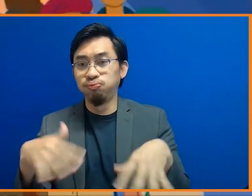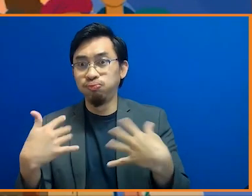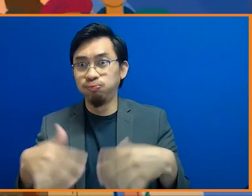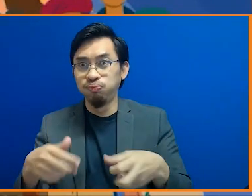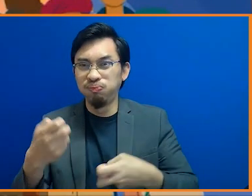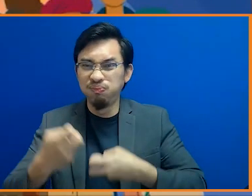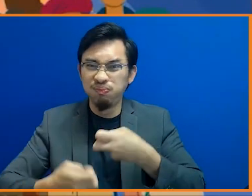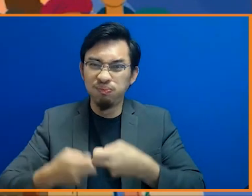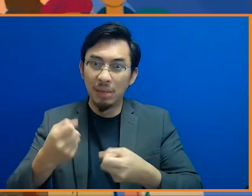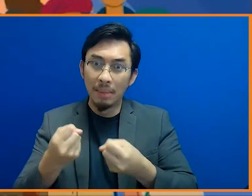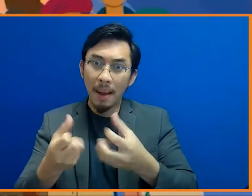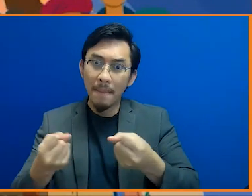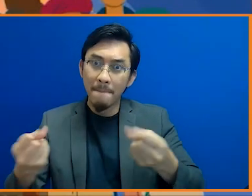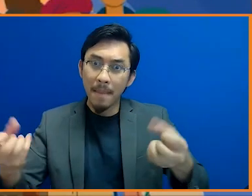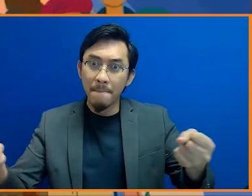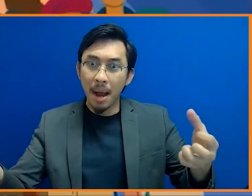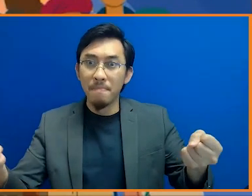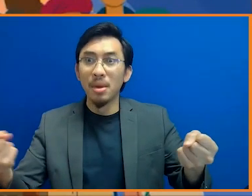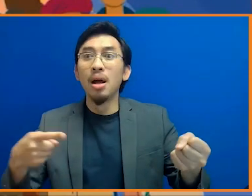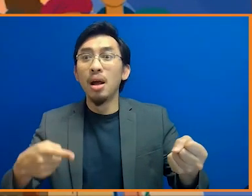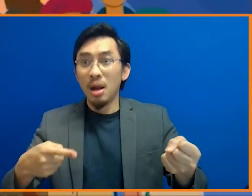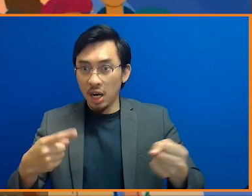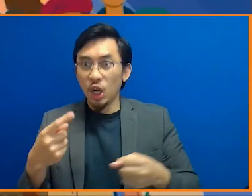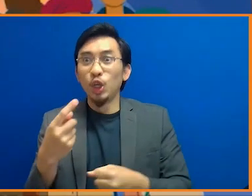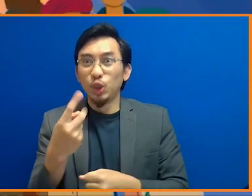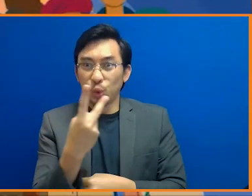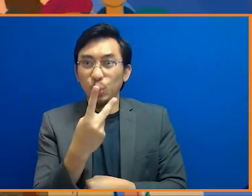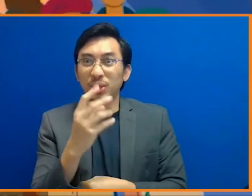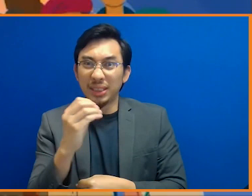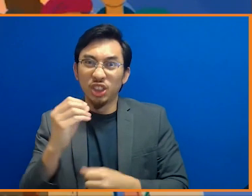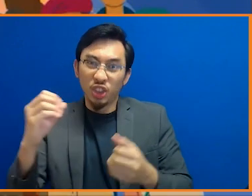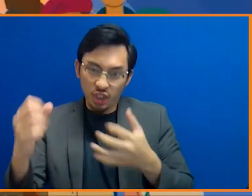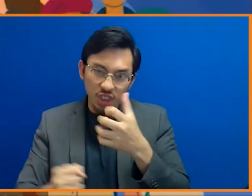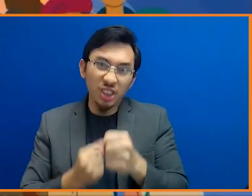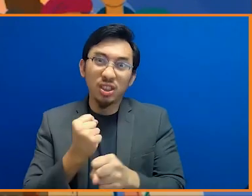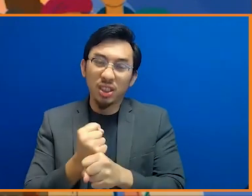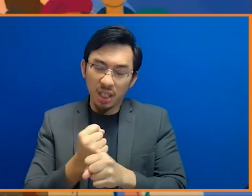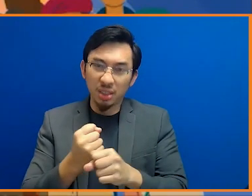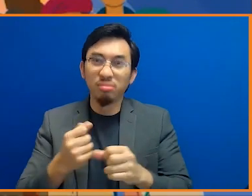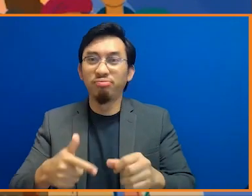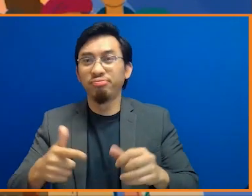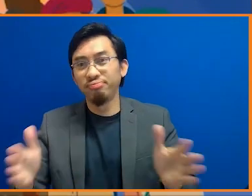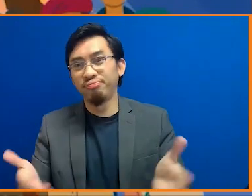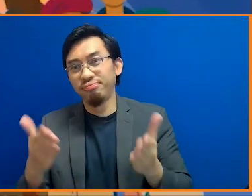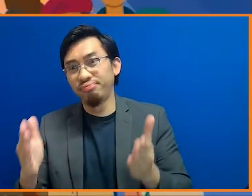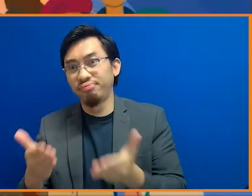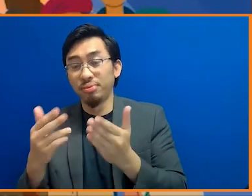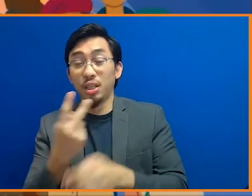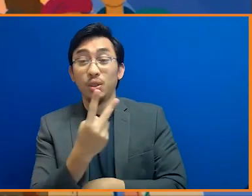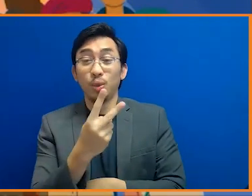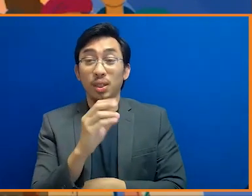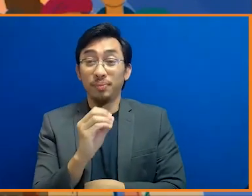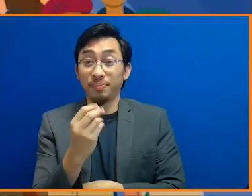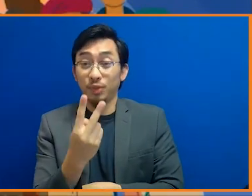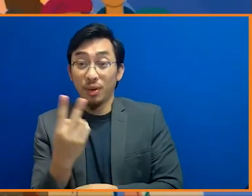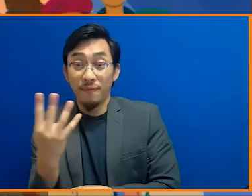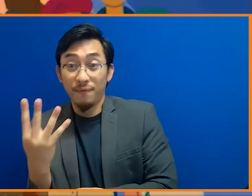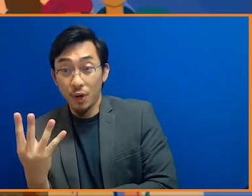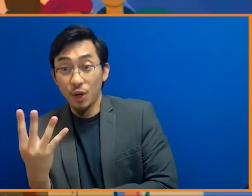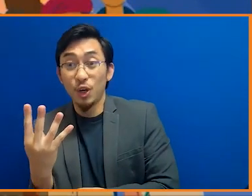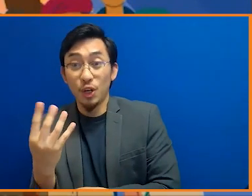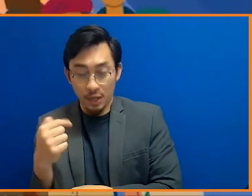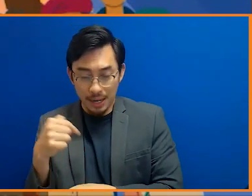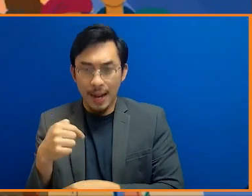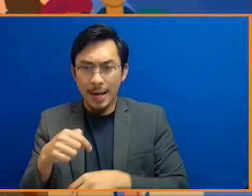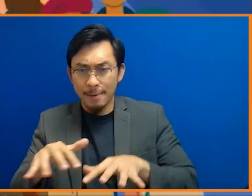caused a lot of trouble here, and we have been recovered almost 2 decades. So the next 2024,